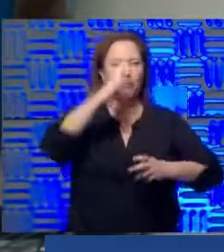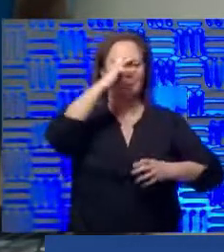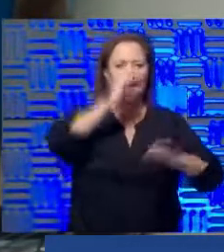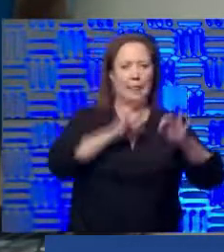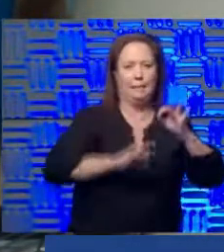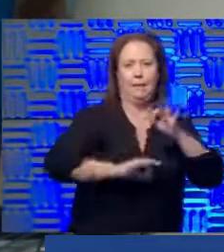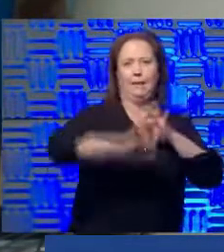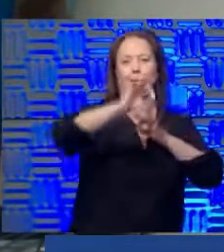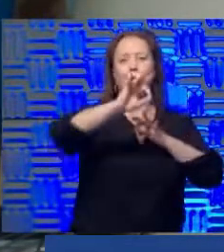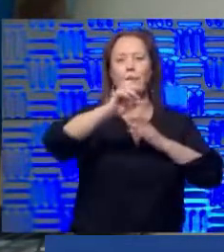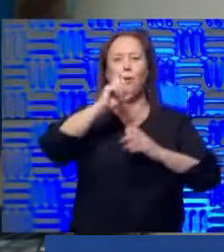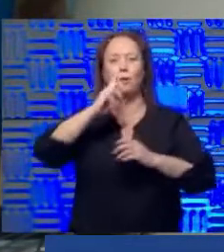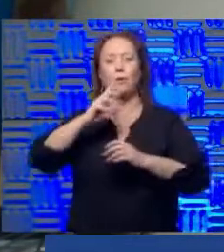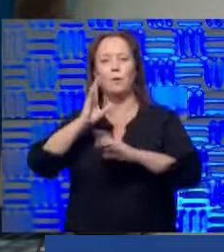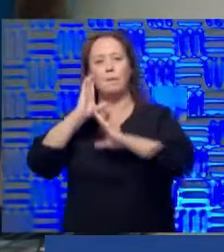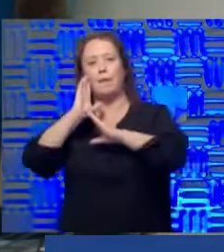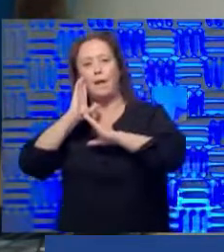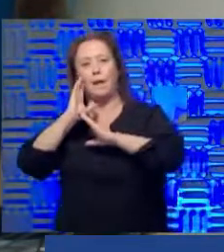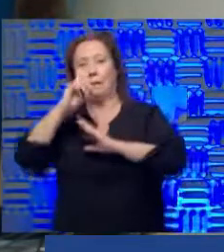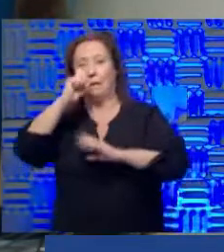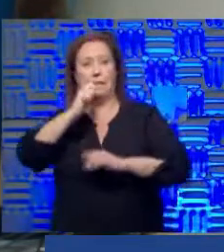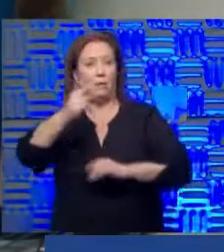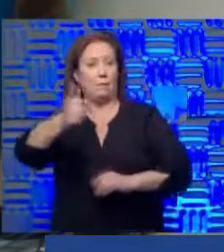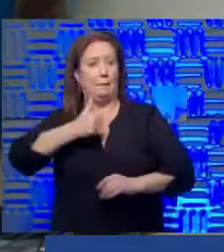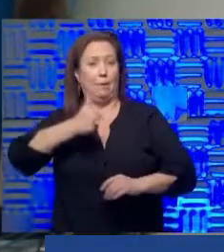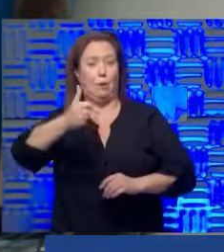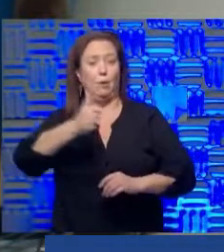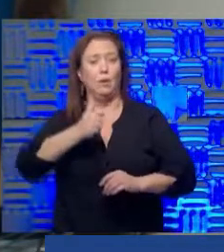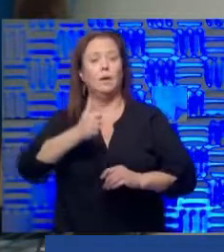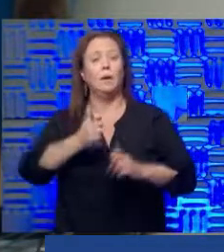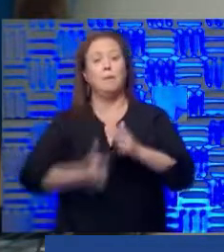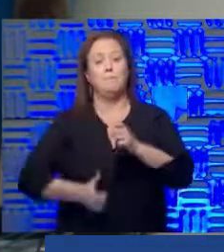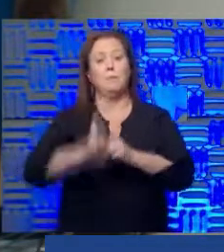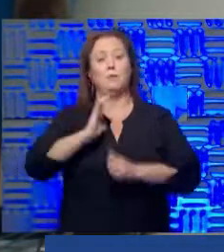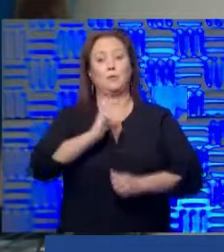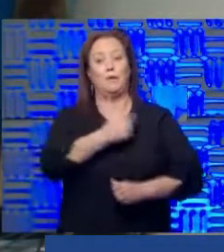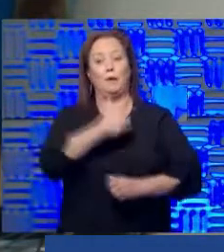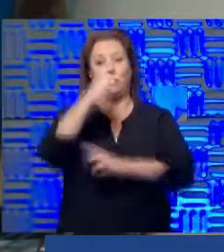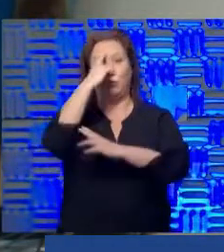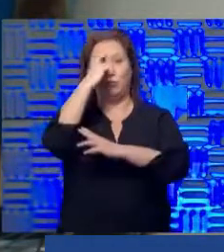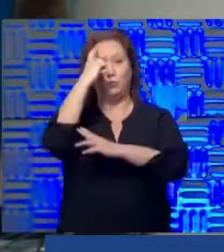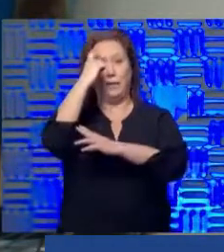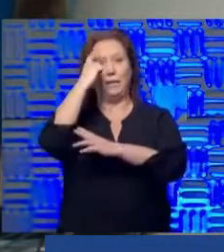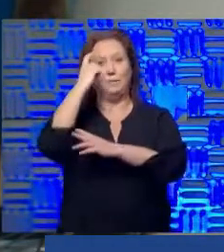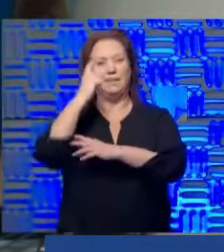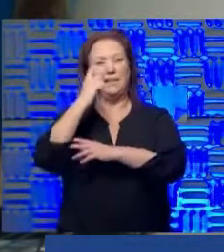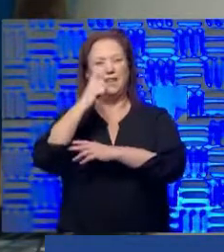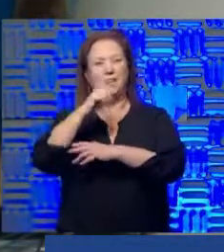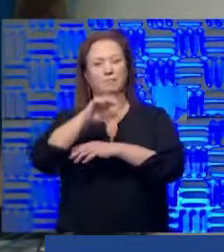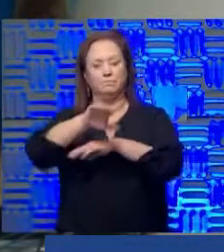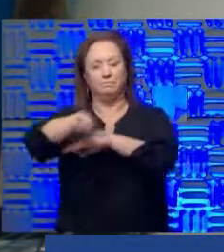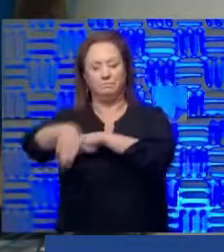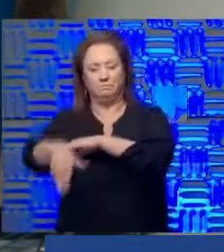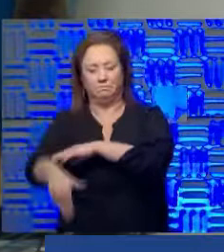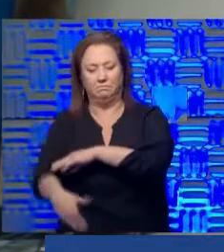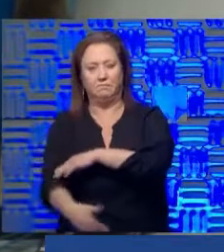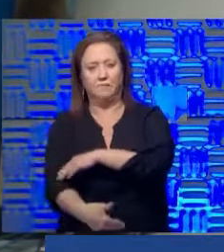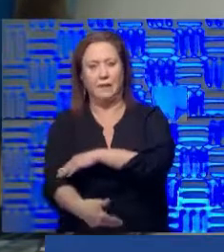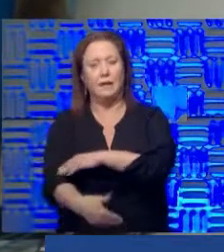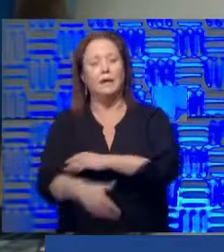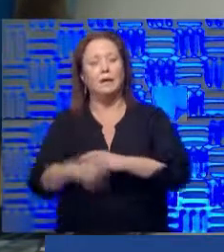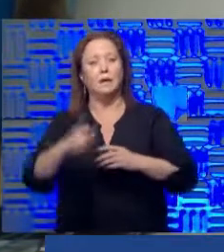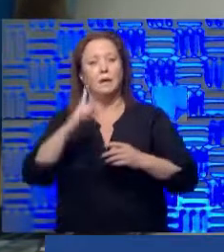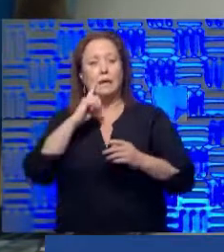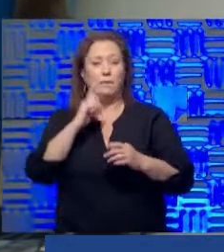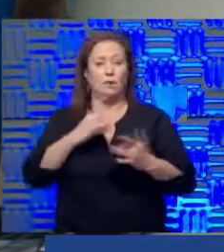sleeping in a bit later, because they don't have the commute that they have to do. So we get most of our dreams in the latter half of the night. And so if you're usually get up